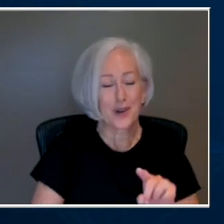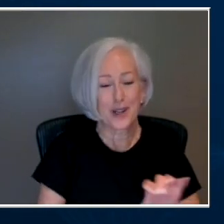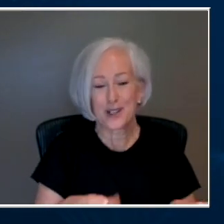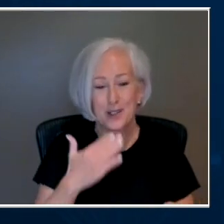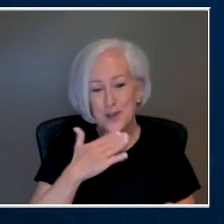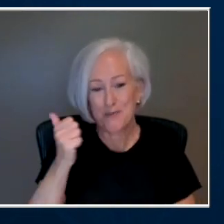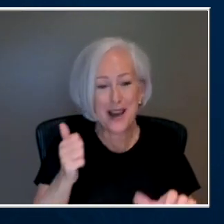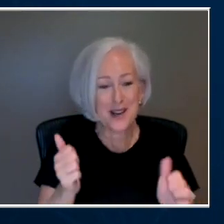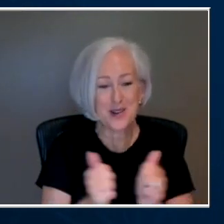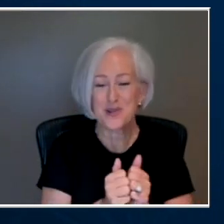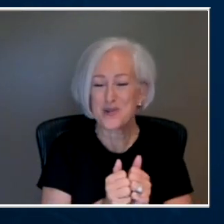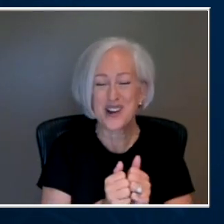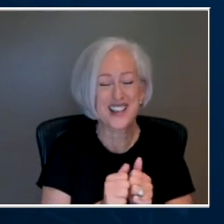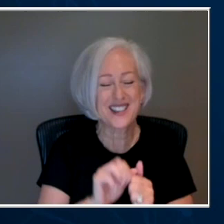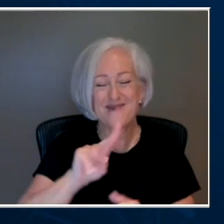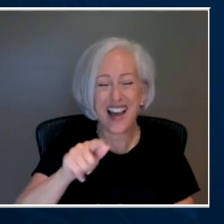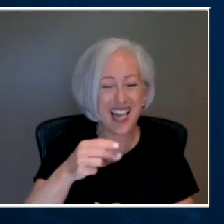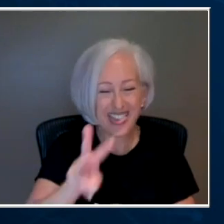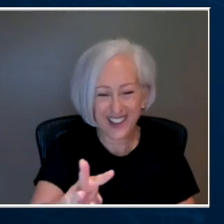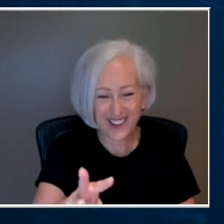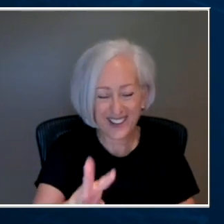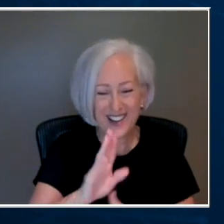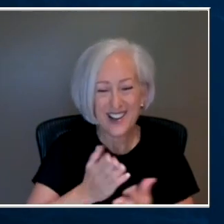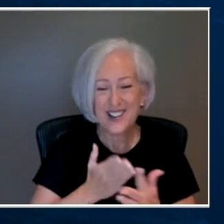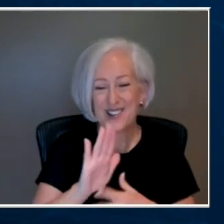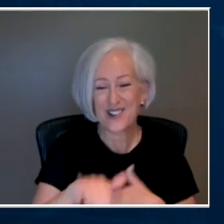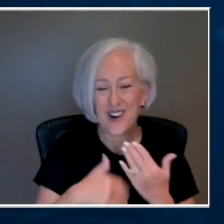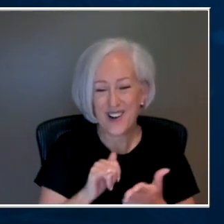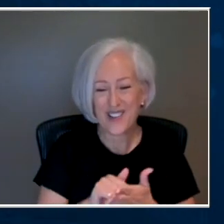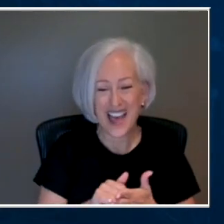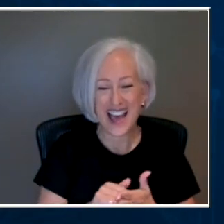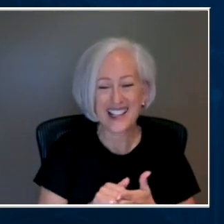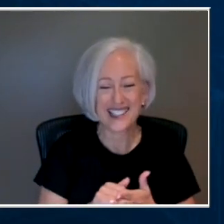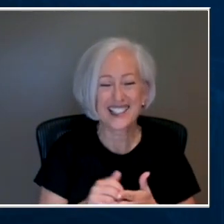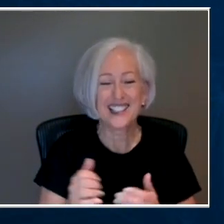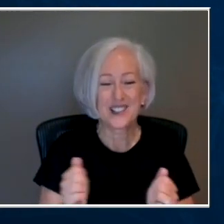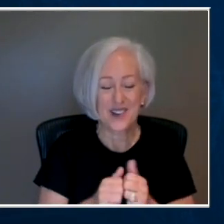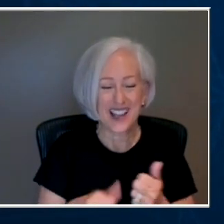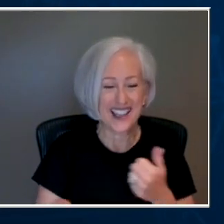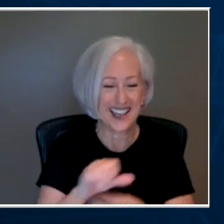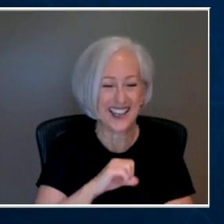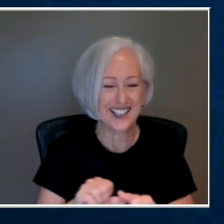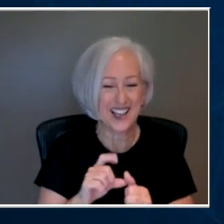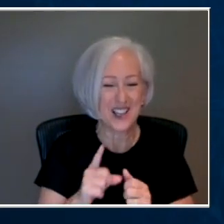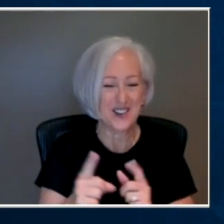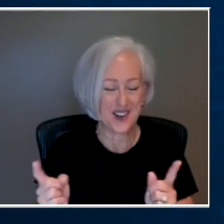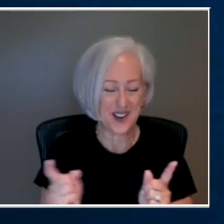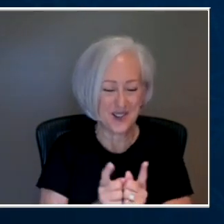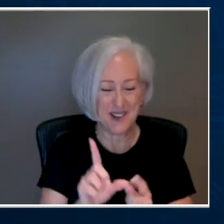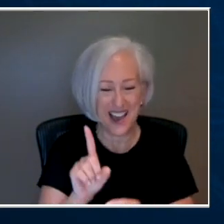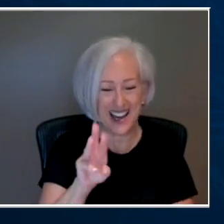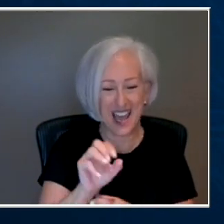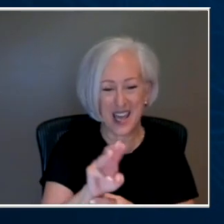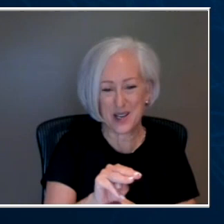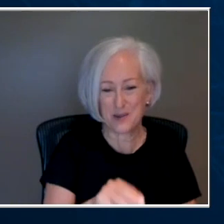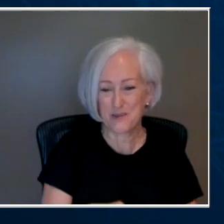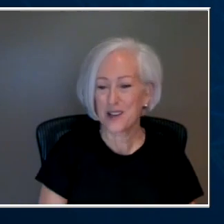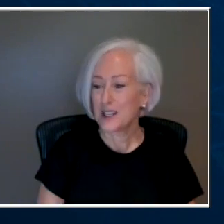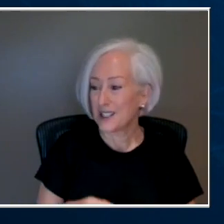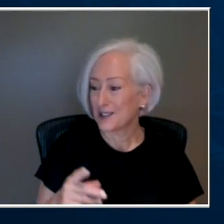all this. I know Matthew and I kind of banter with each other when we meet in the clinic. Oh, so you and Matthew